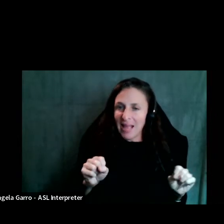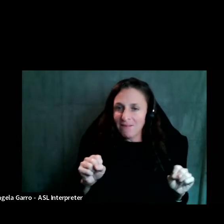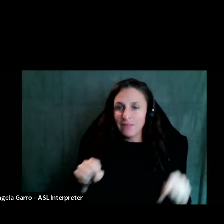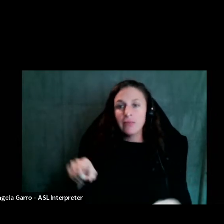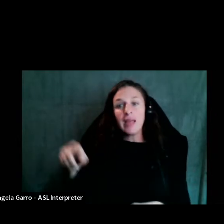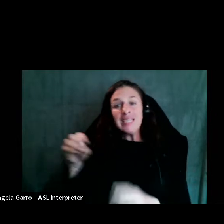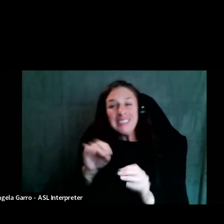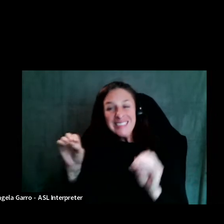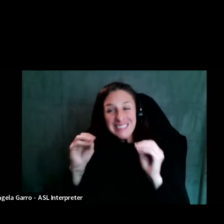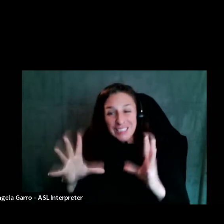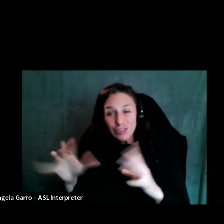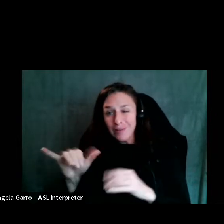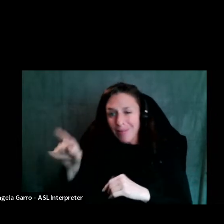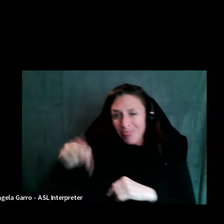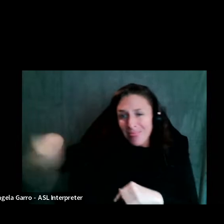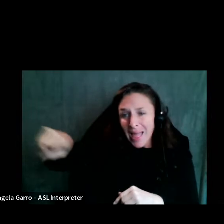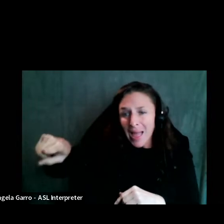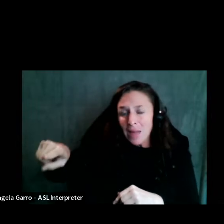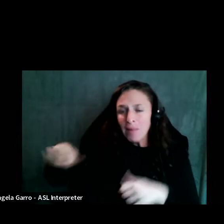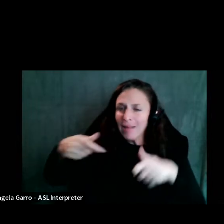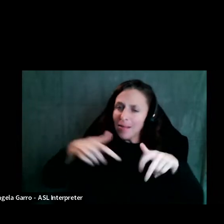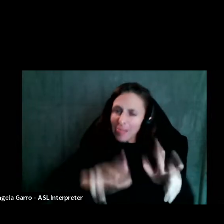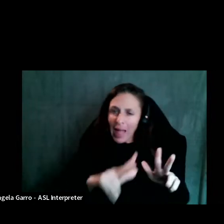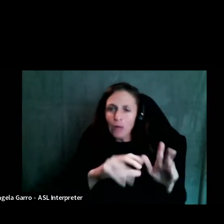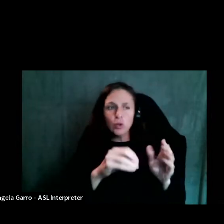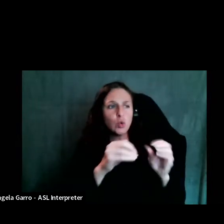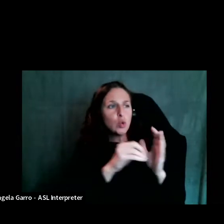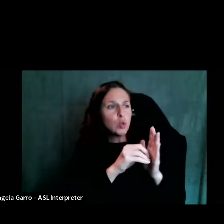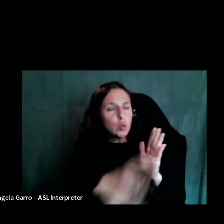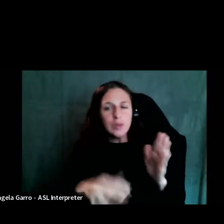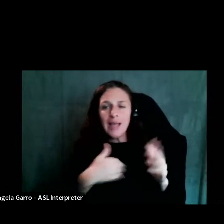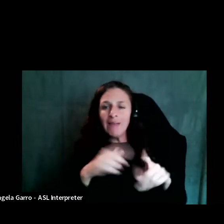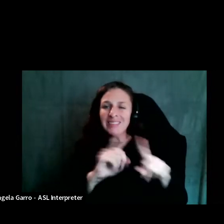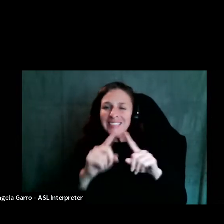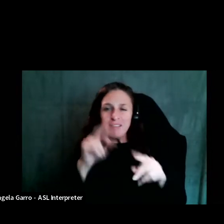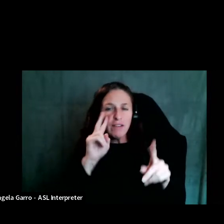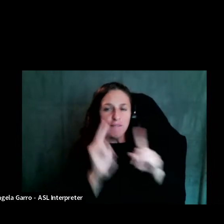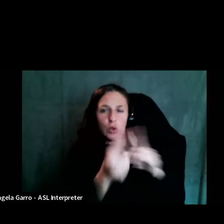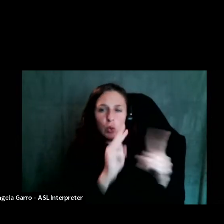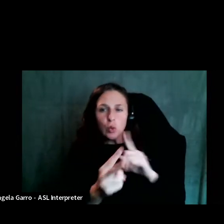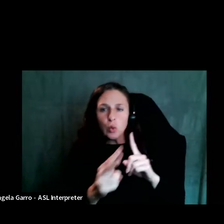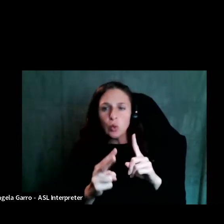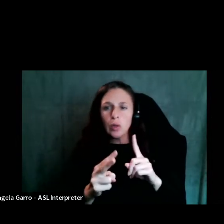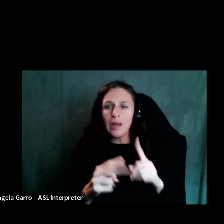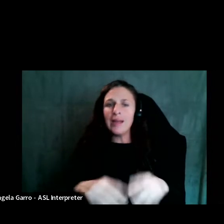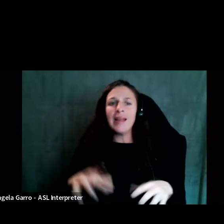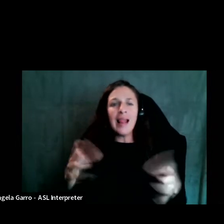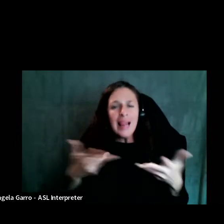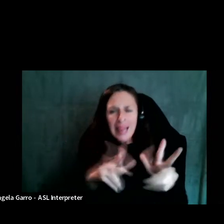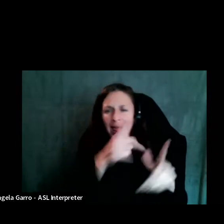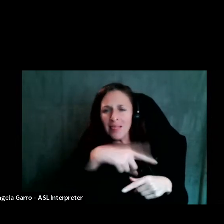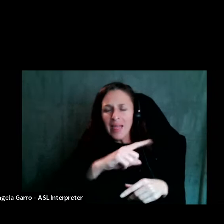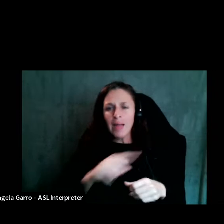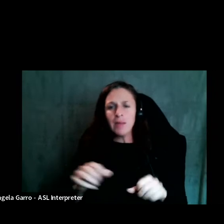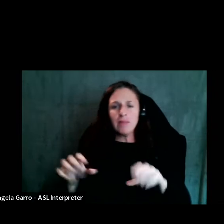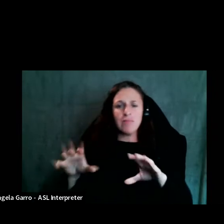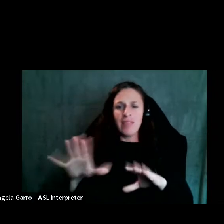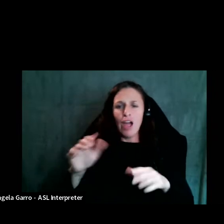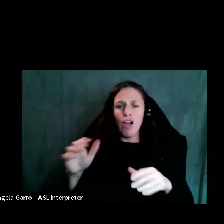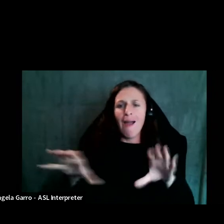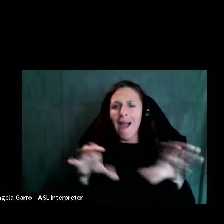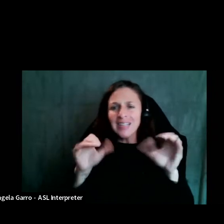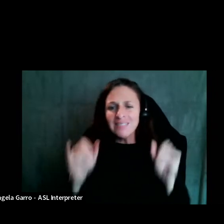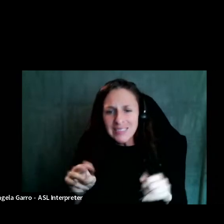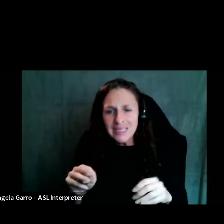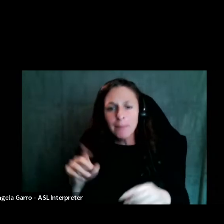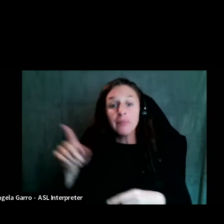that allow students with different viewpoints, that allow students that want to exercise their activism and bring viewpoints to the school. It is